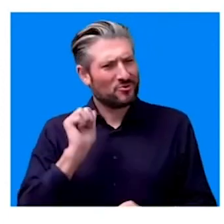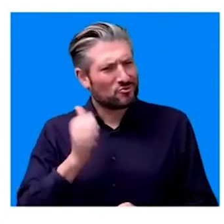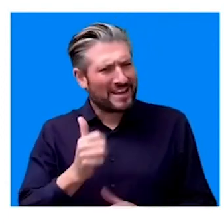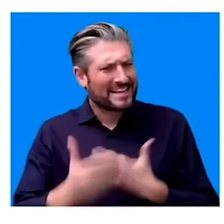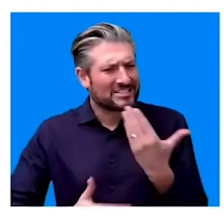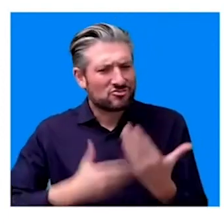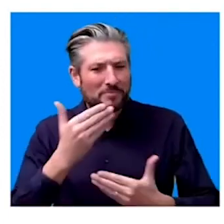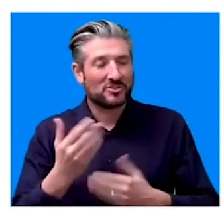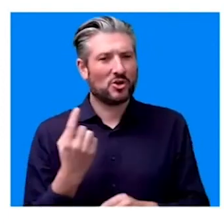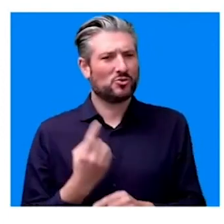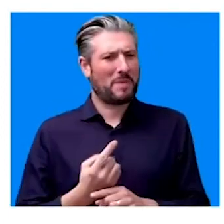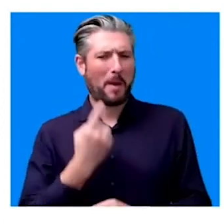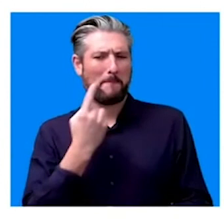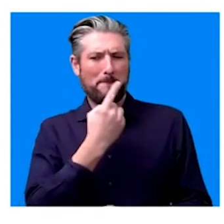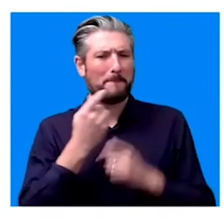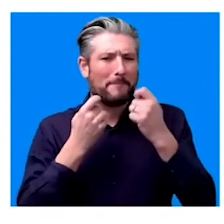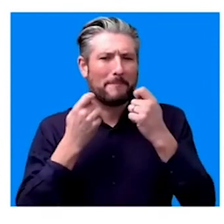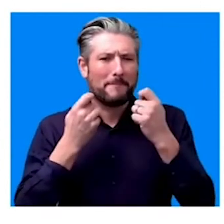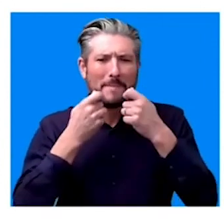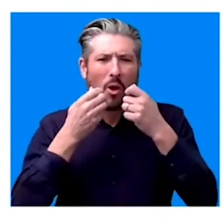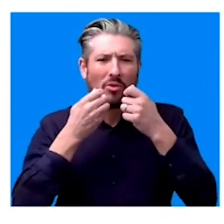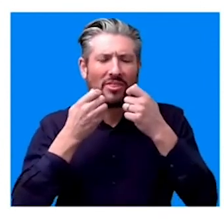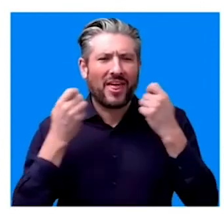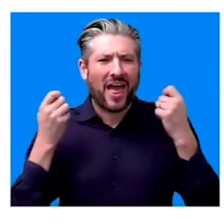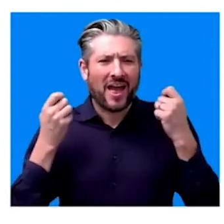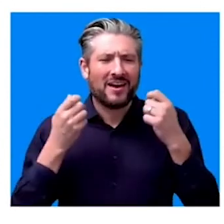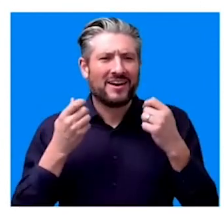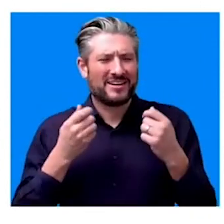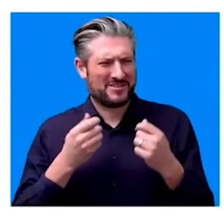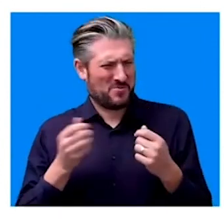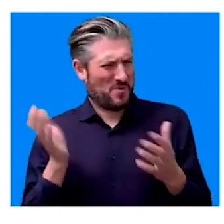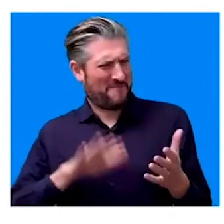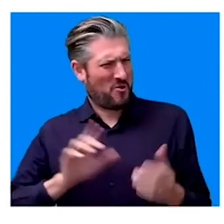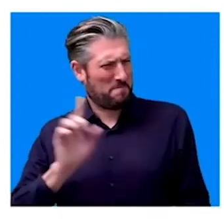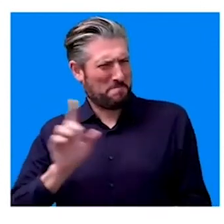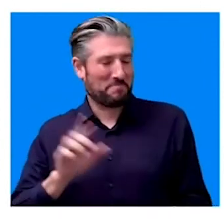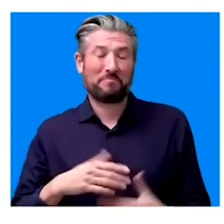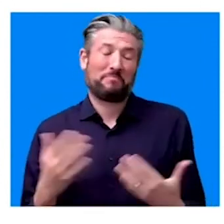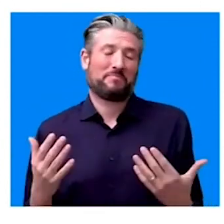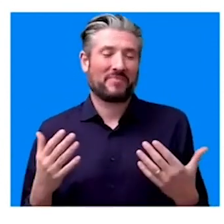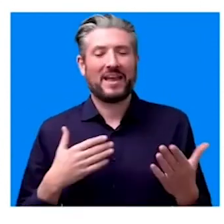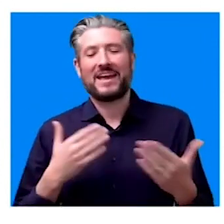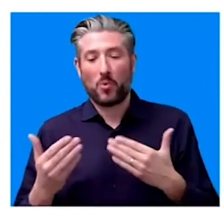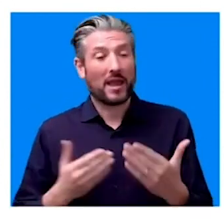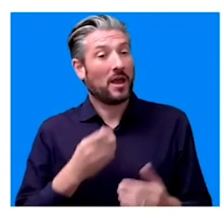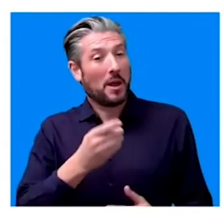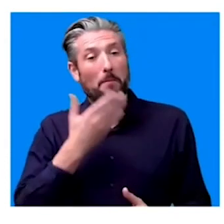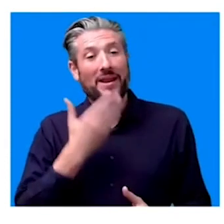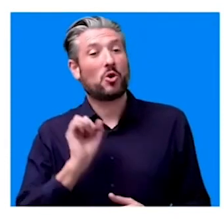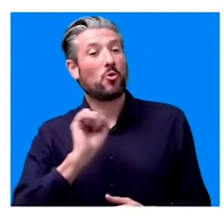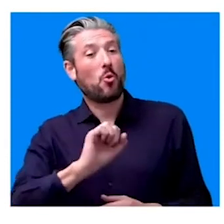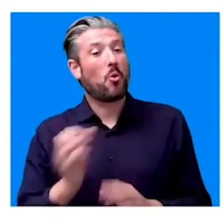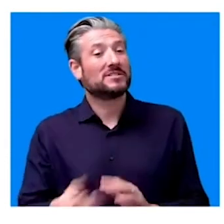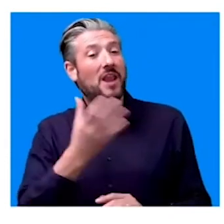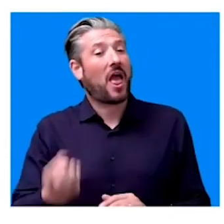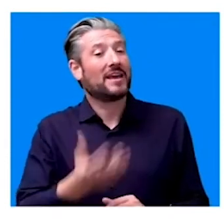thing comes from, but. No idea, right? No, so we'll circulate the slides around, and the survey that you mentioned, we'll obviously highlight